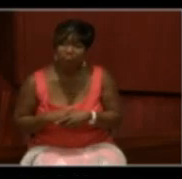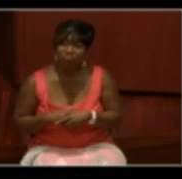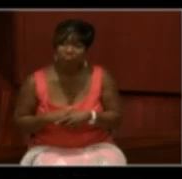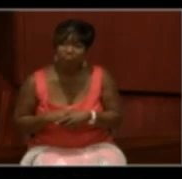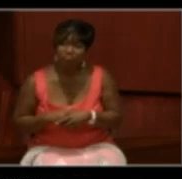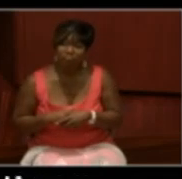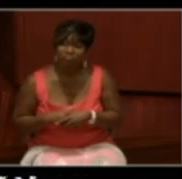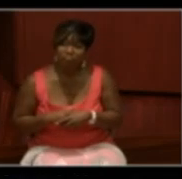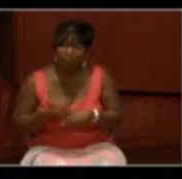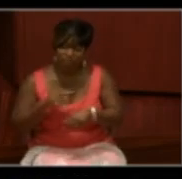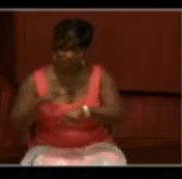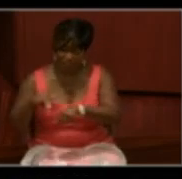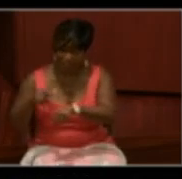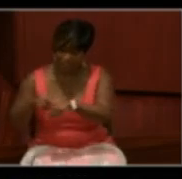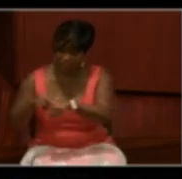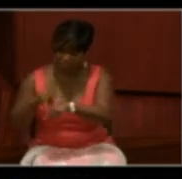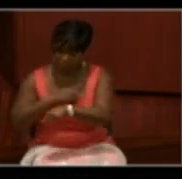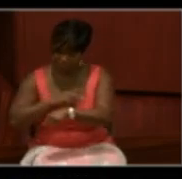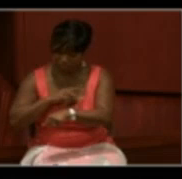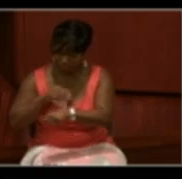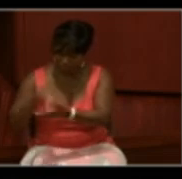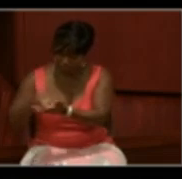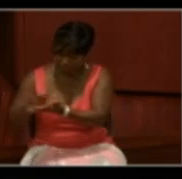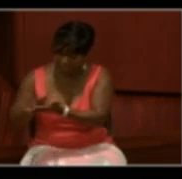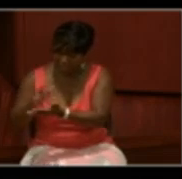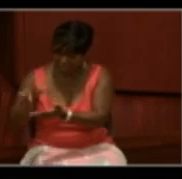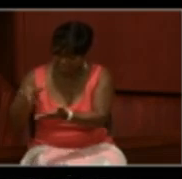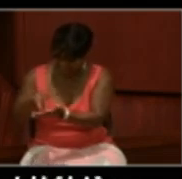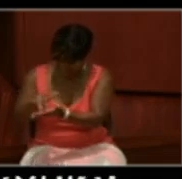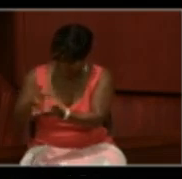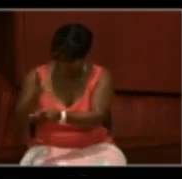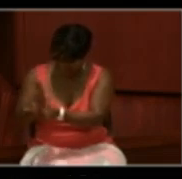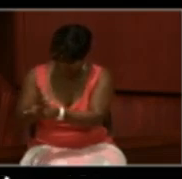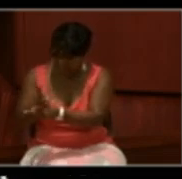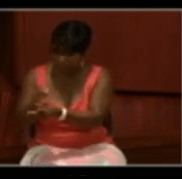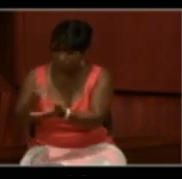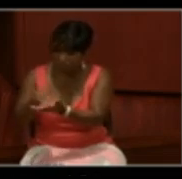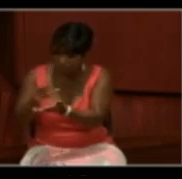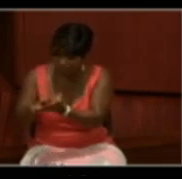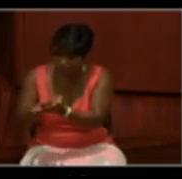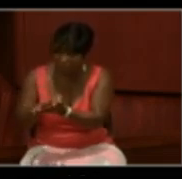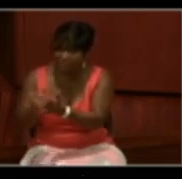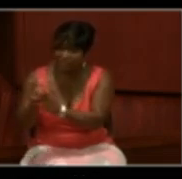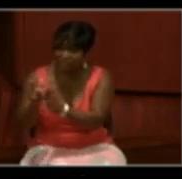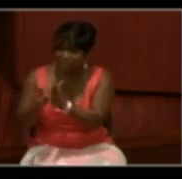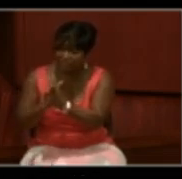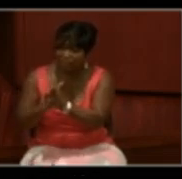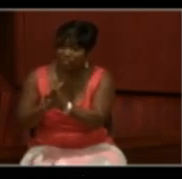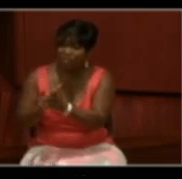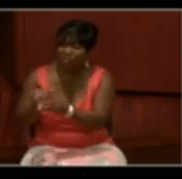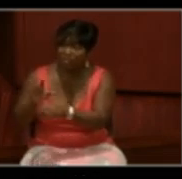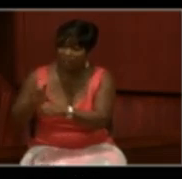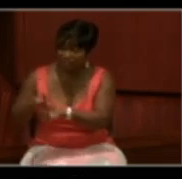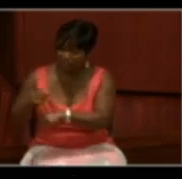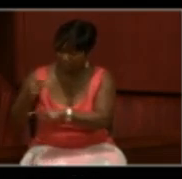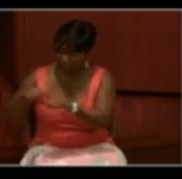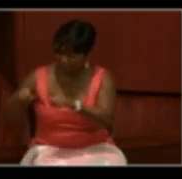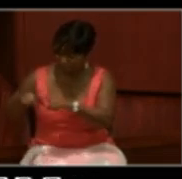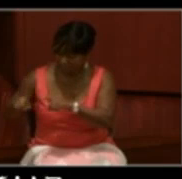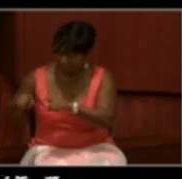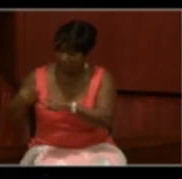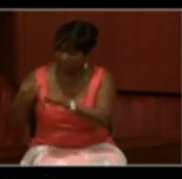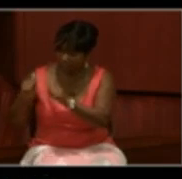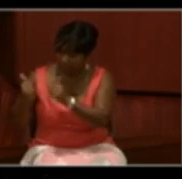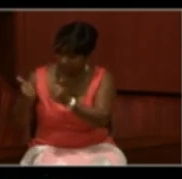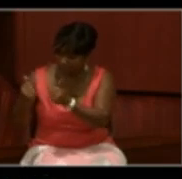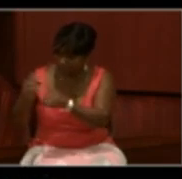The National Personnel Records Center maintains those records that are in the legal custody of the creating service branch or agency. These records